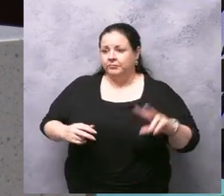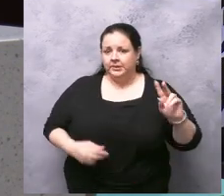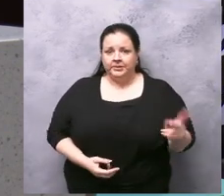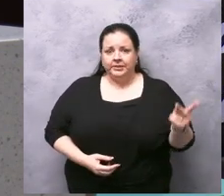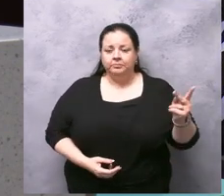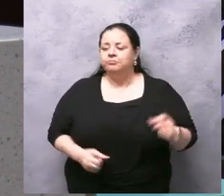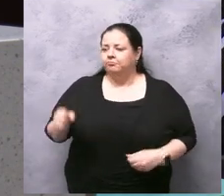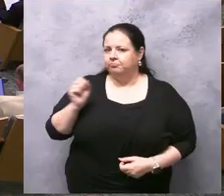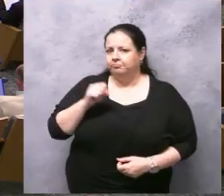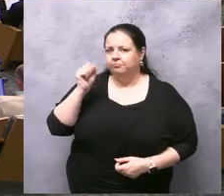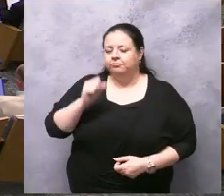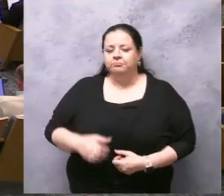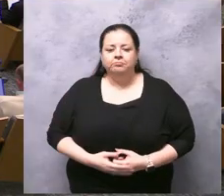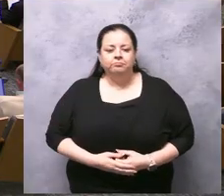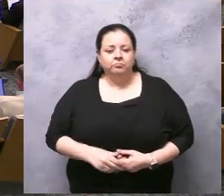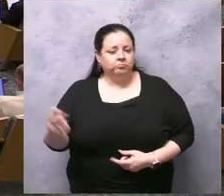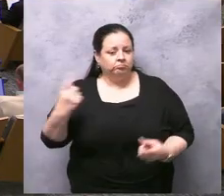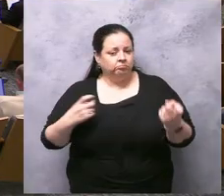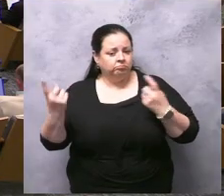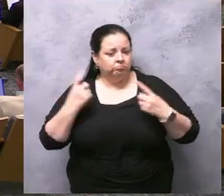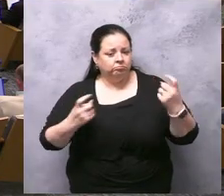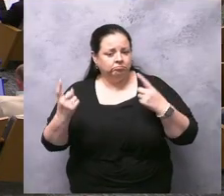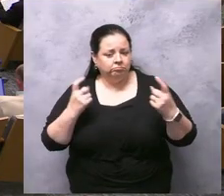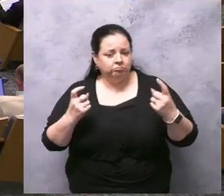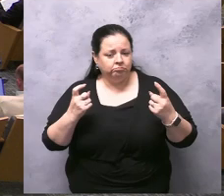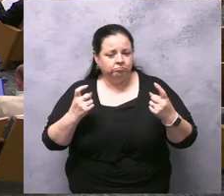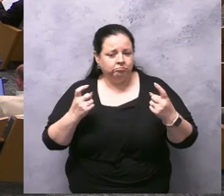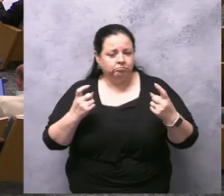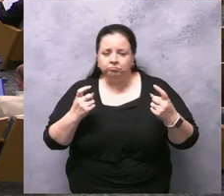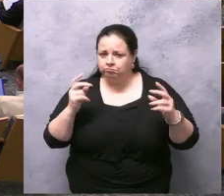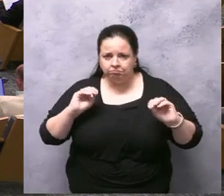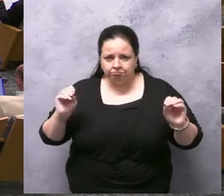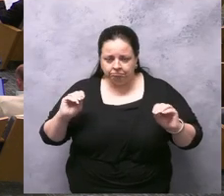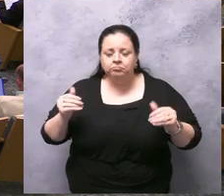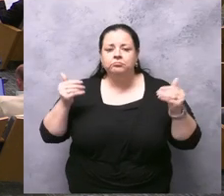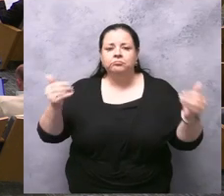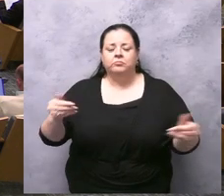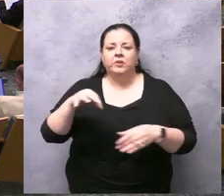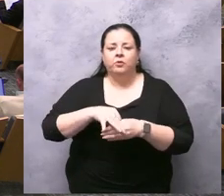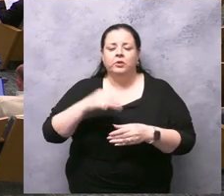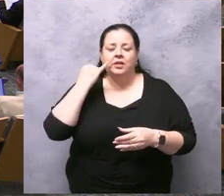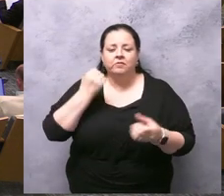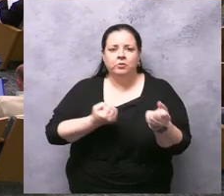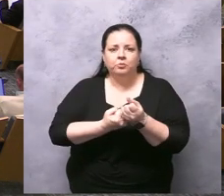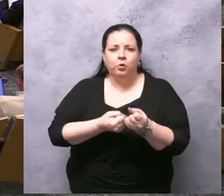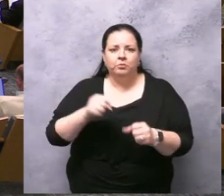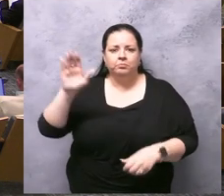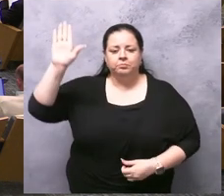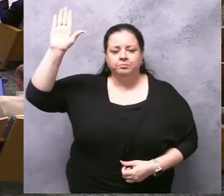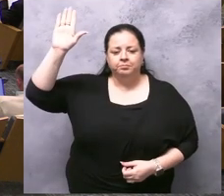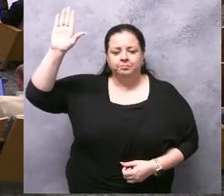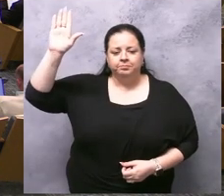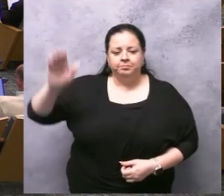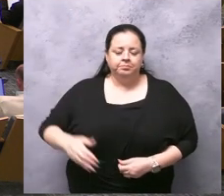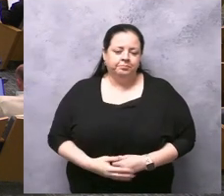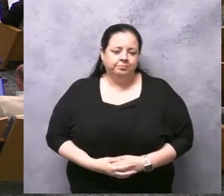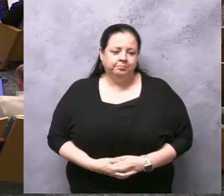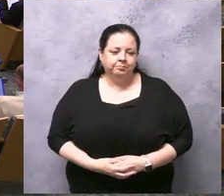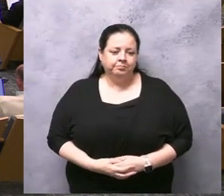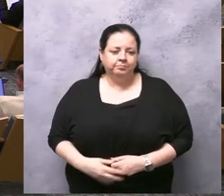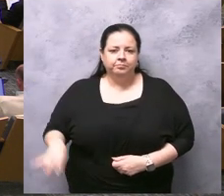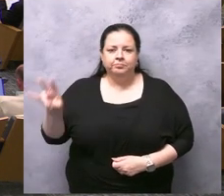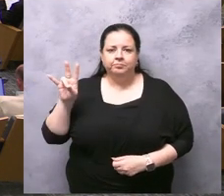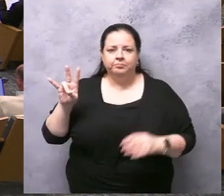A second. Any questions? Seeing none, we'll now take a vote. Please sing by raising your right hand. And the vote